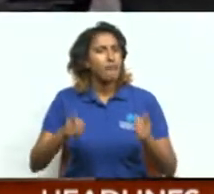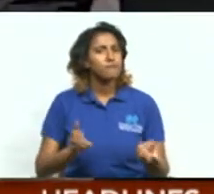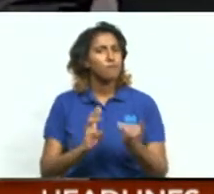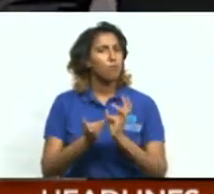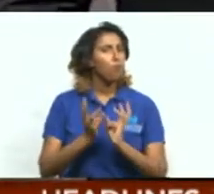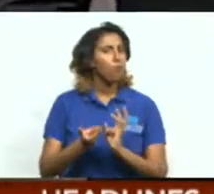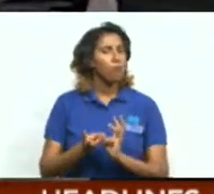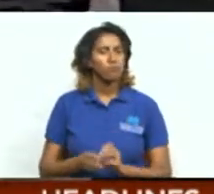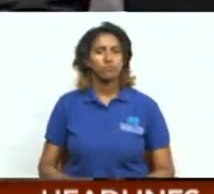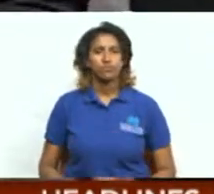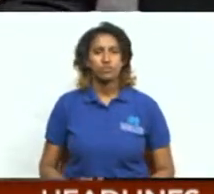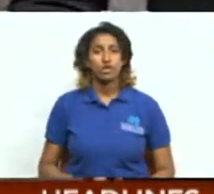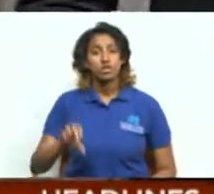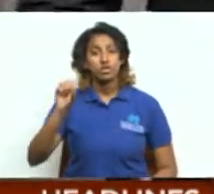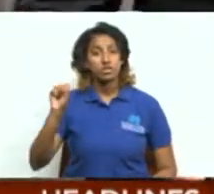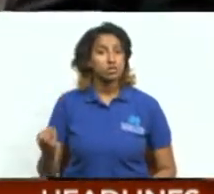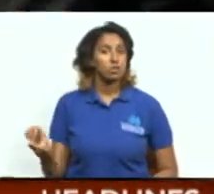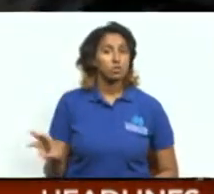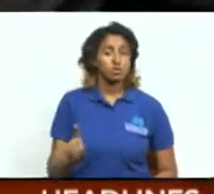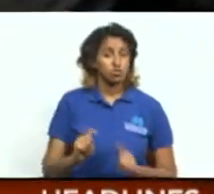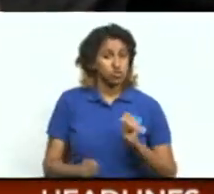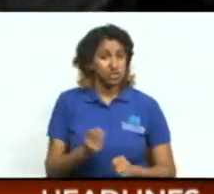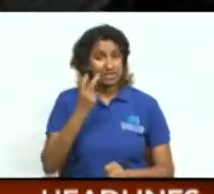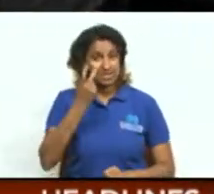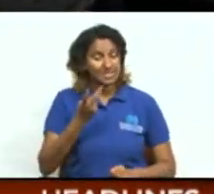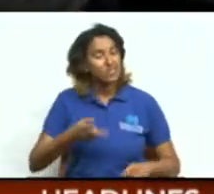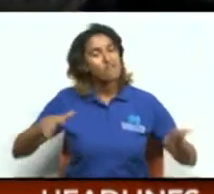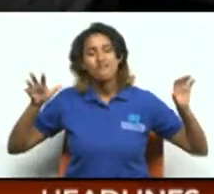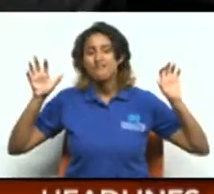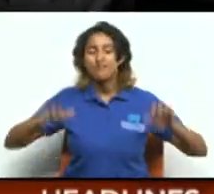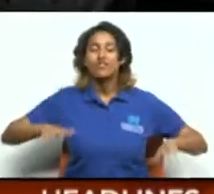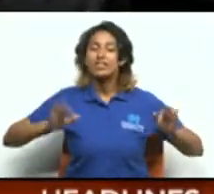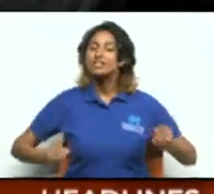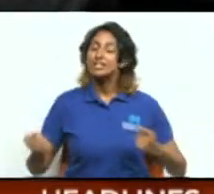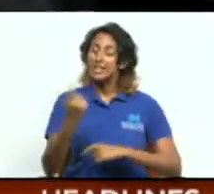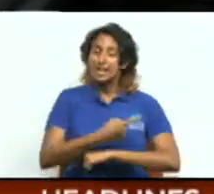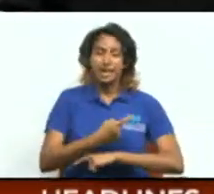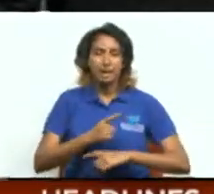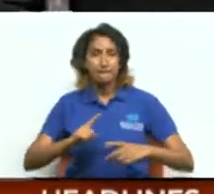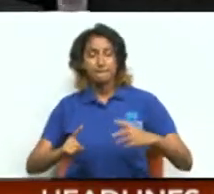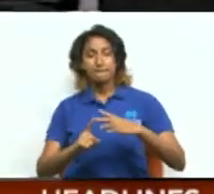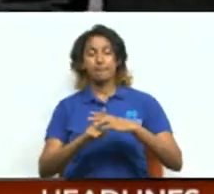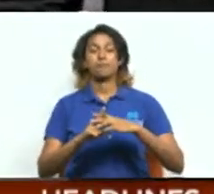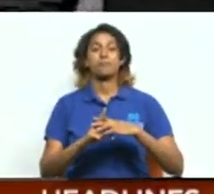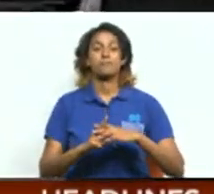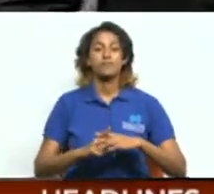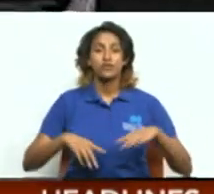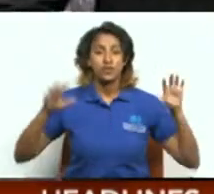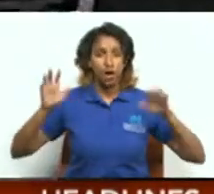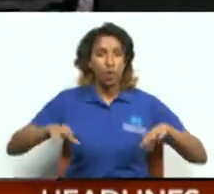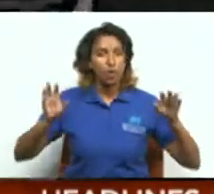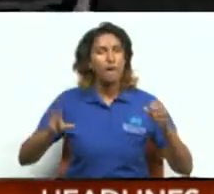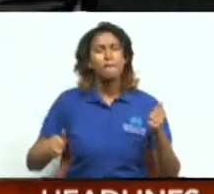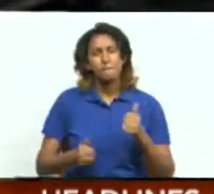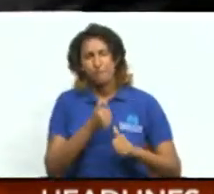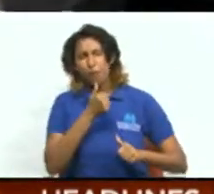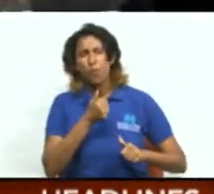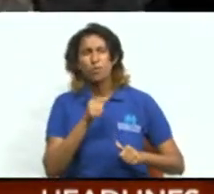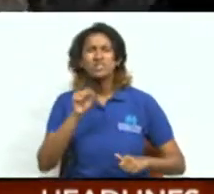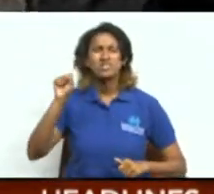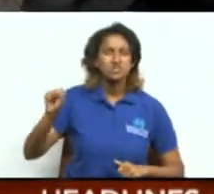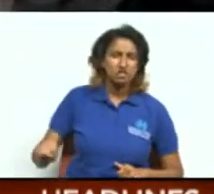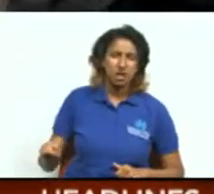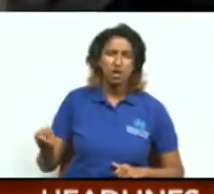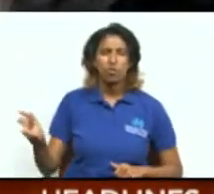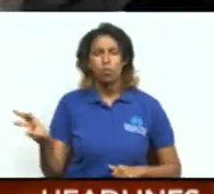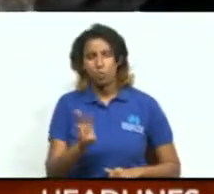Parts of southwestern Trinidad saw some welcome showers today. Some pop-up afternoon showers affected mainly southwestern areas, including we had